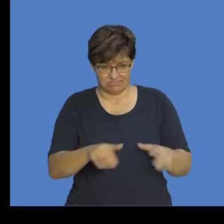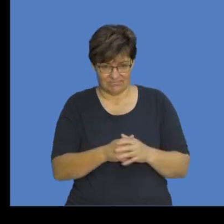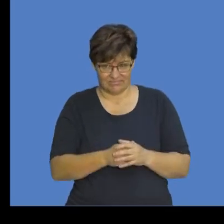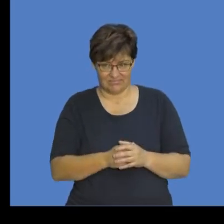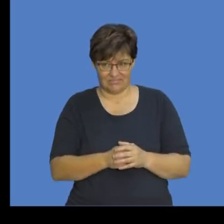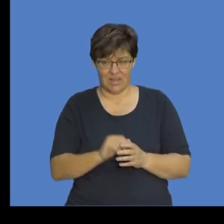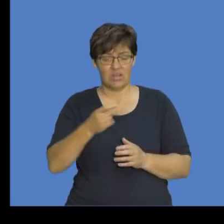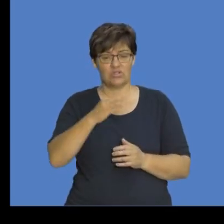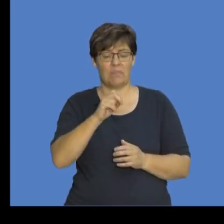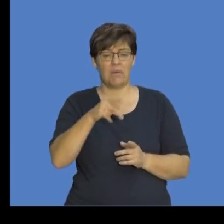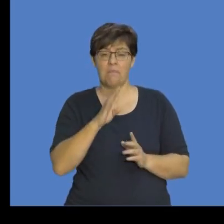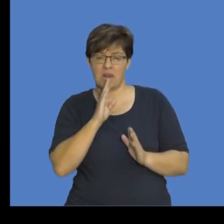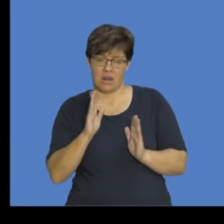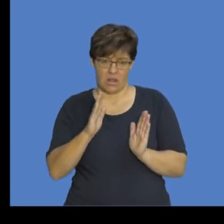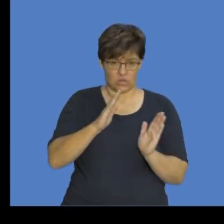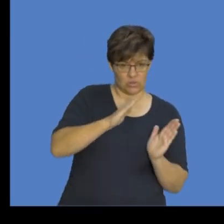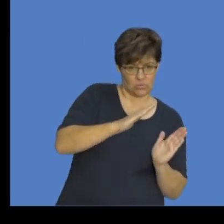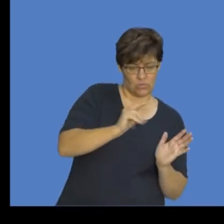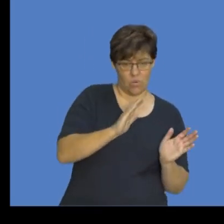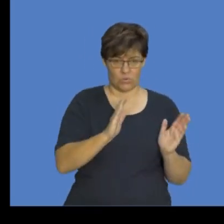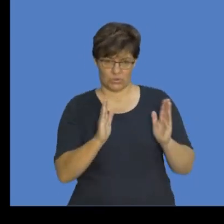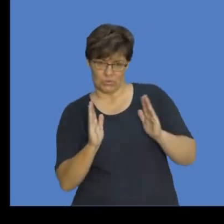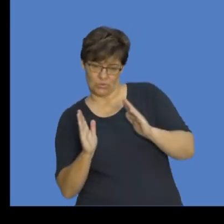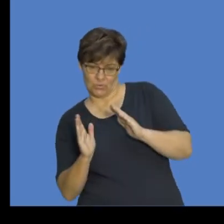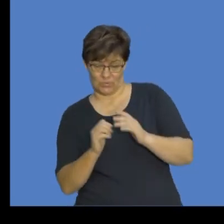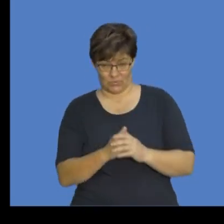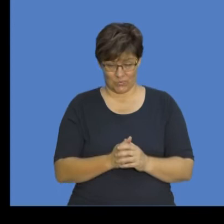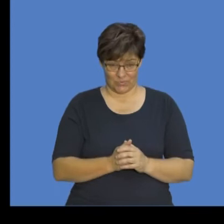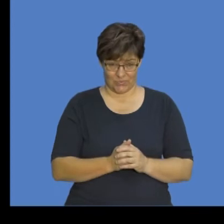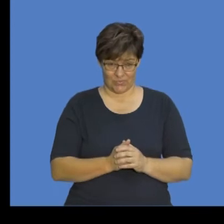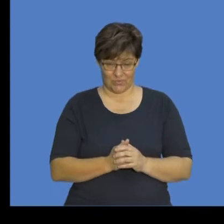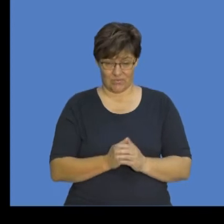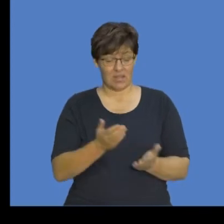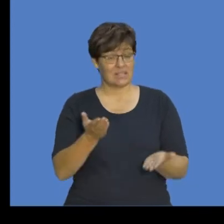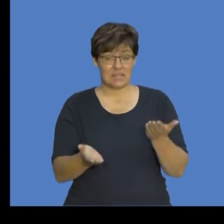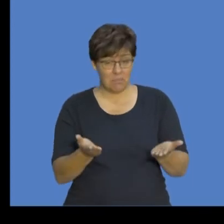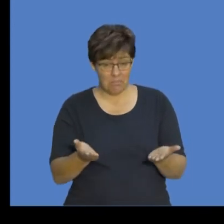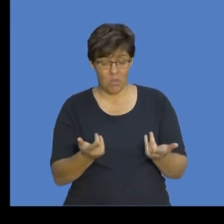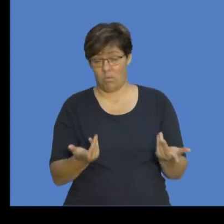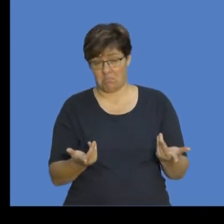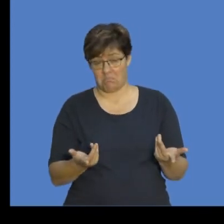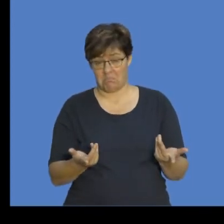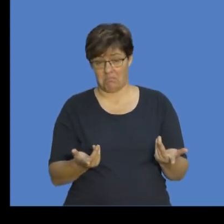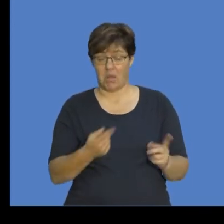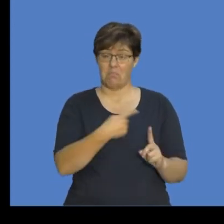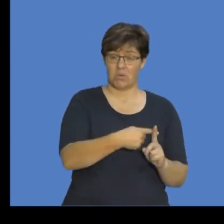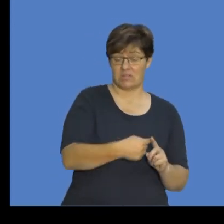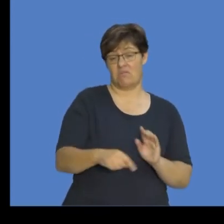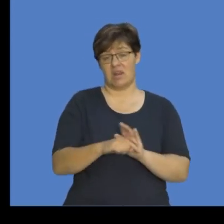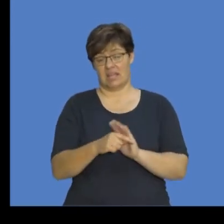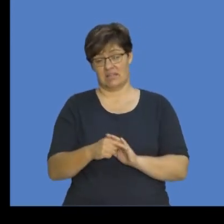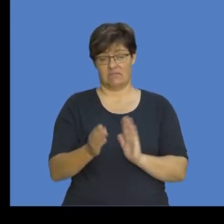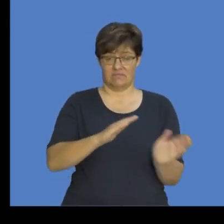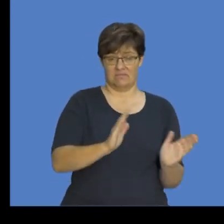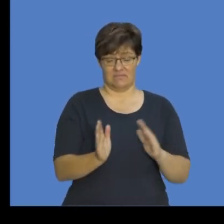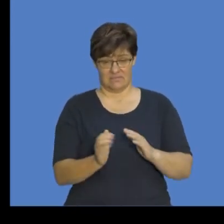shape, we're talking about the skewness when you talk about the shape. Symmetric, negative skew, or positive skew.